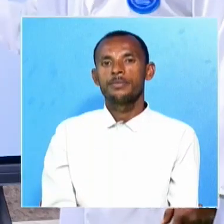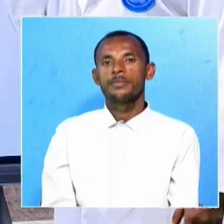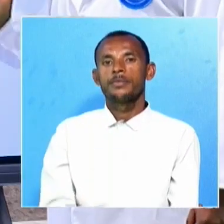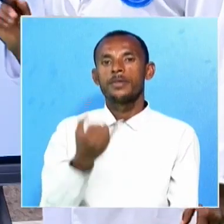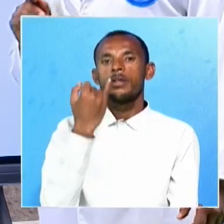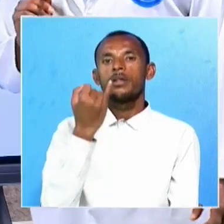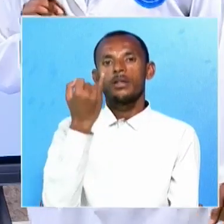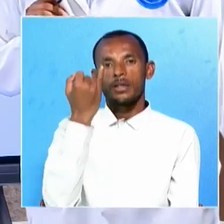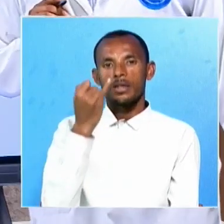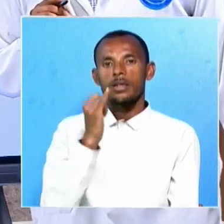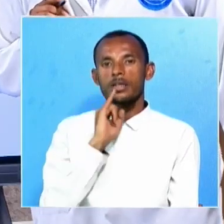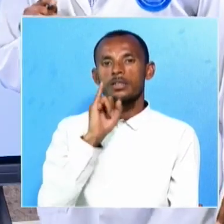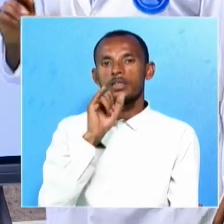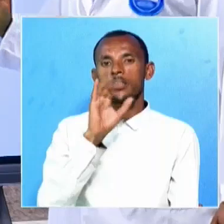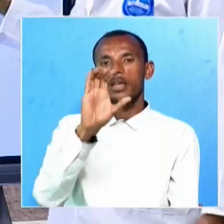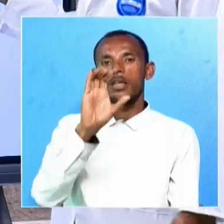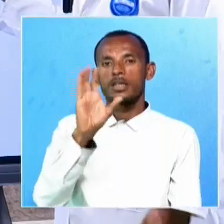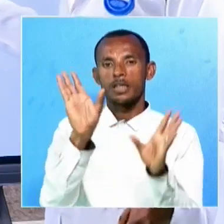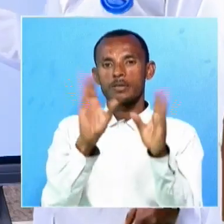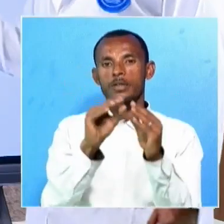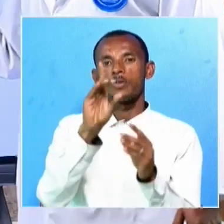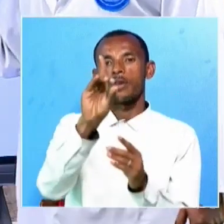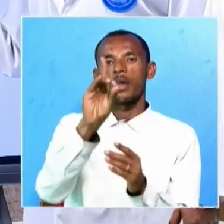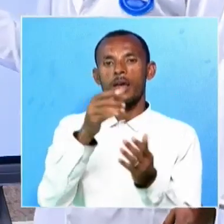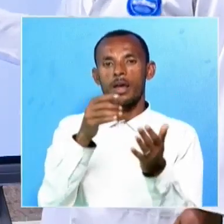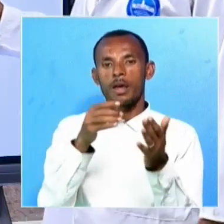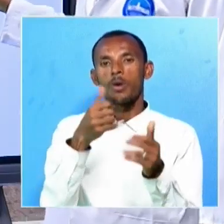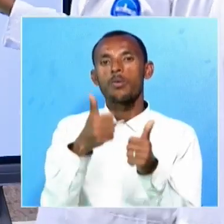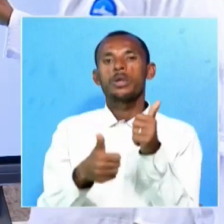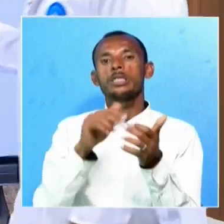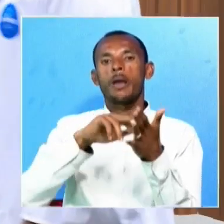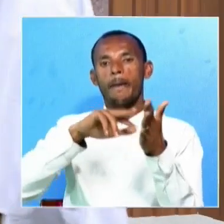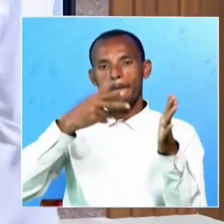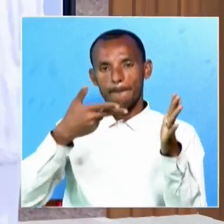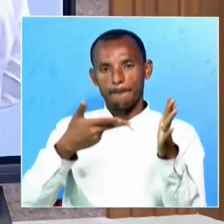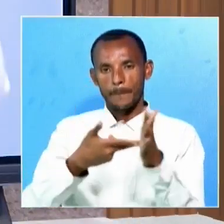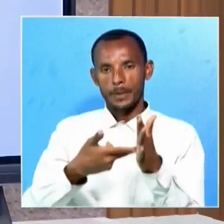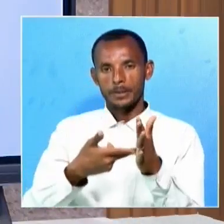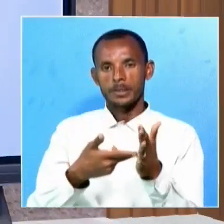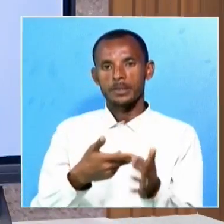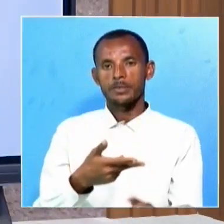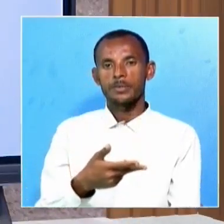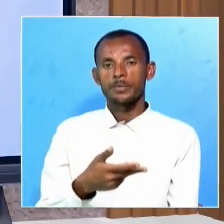C subset of D? Which means